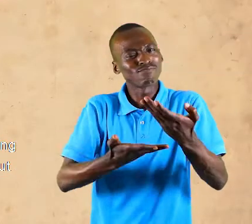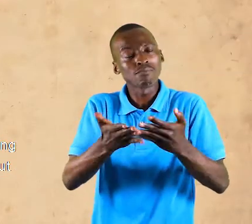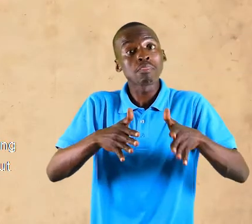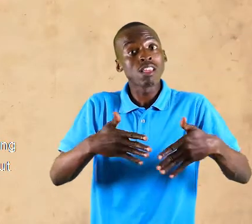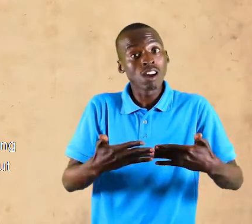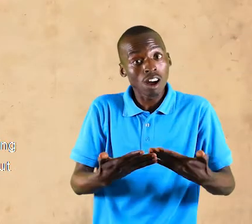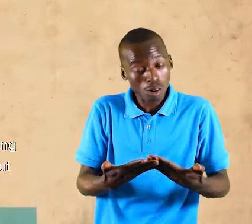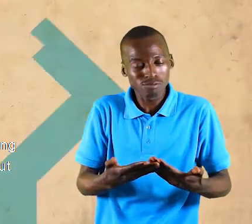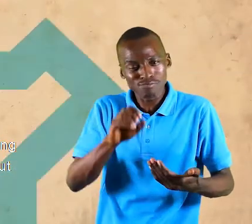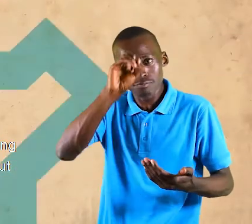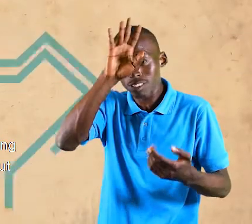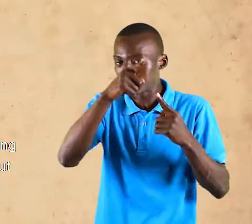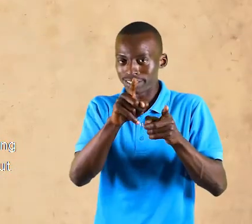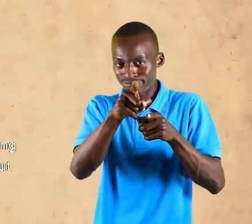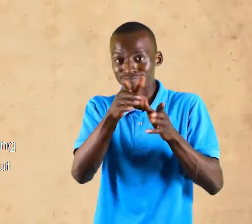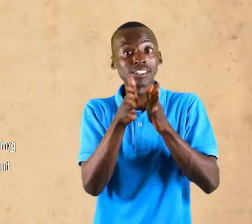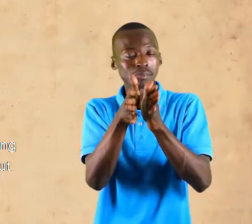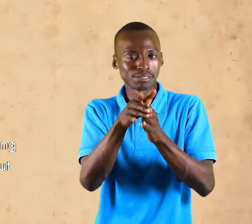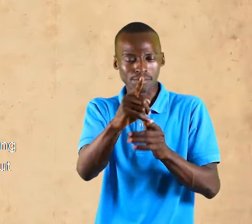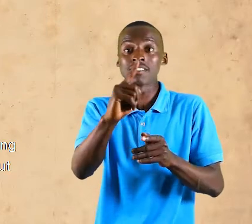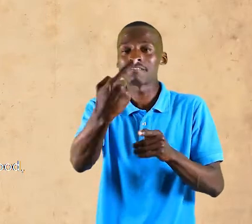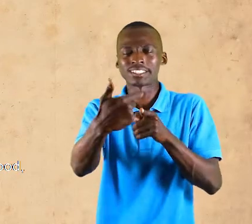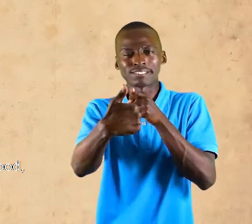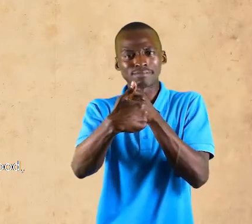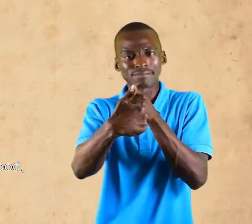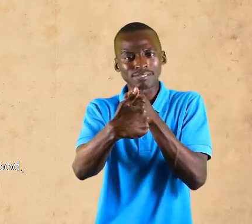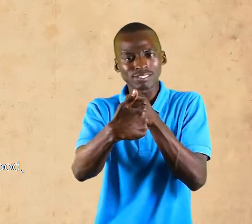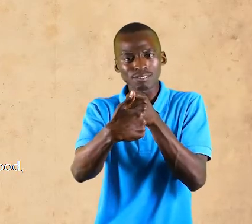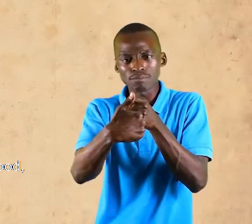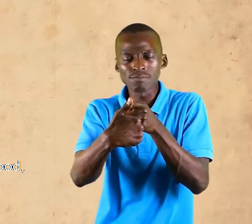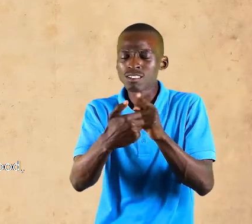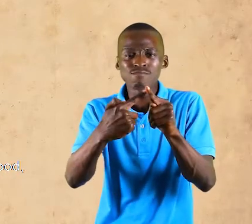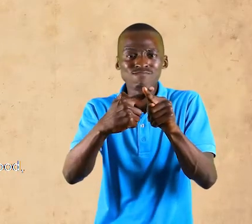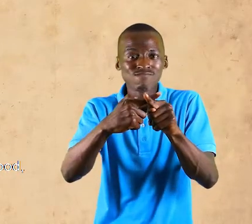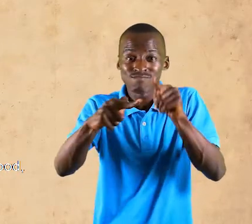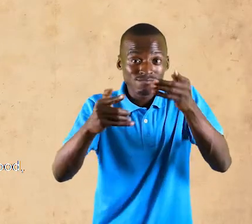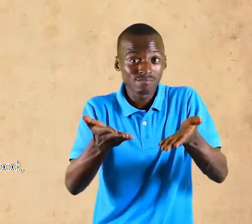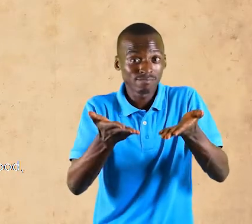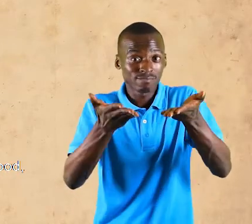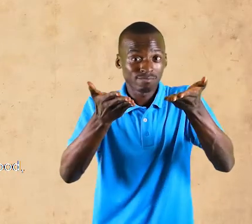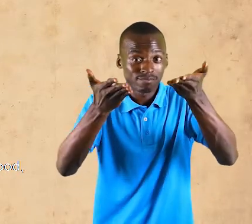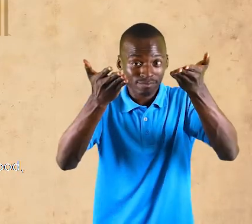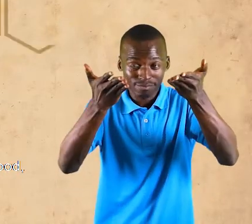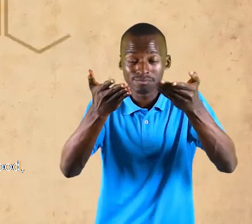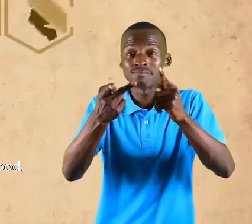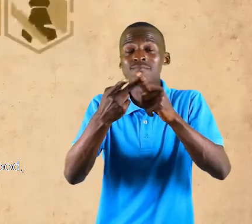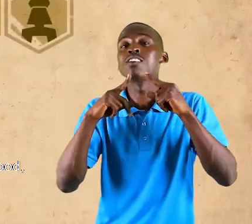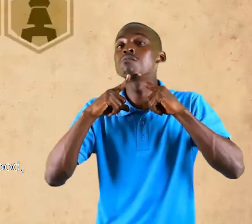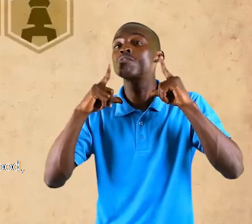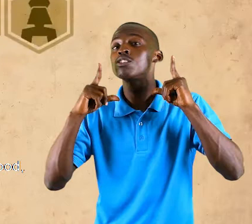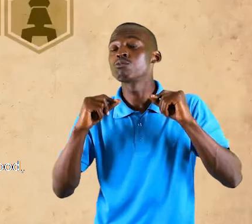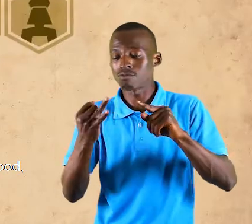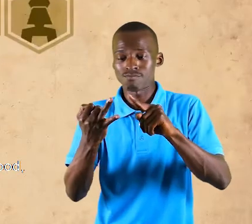work out, and these are going to seem strange to you, but just hang in there with us. The first one is rituals. The second is this idea of the priesthood, and